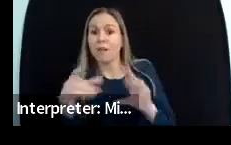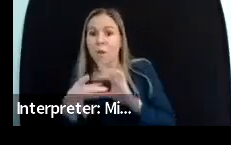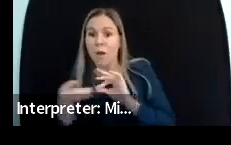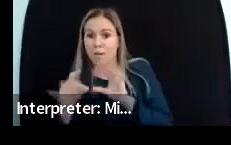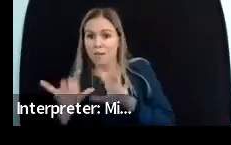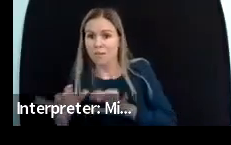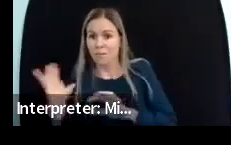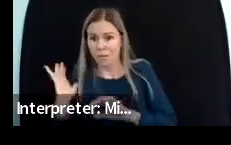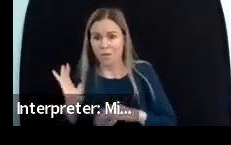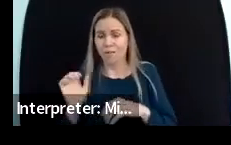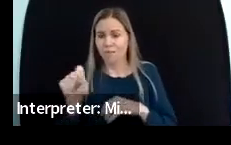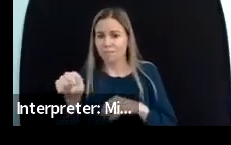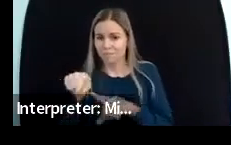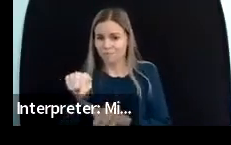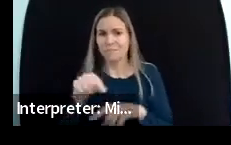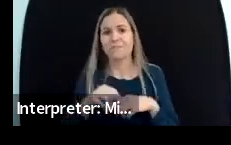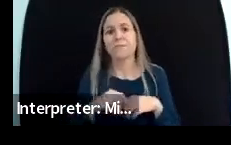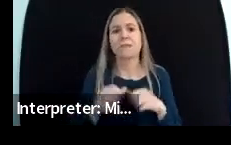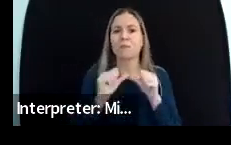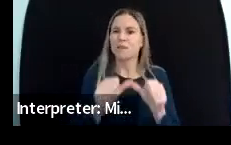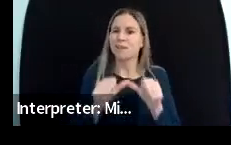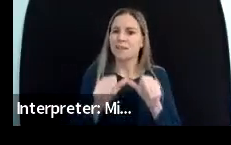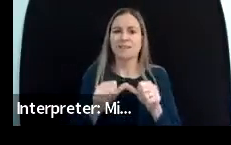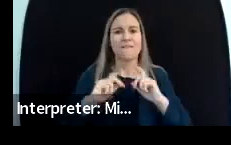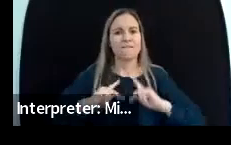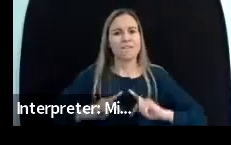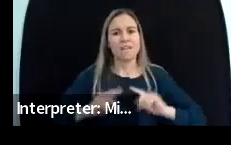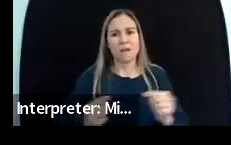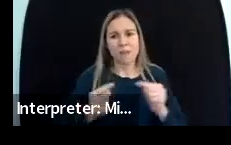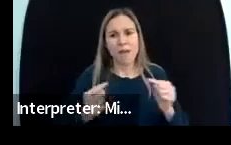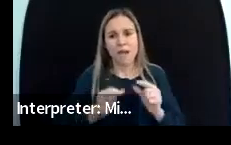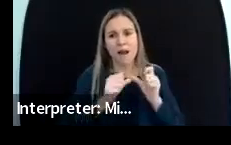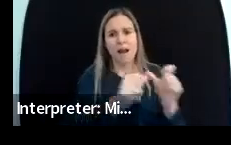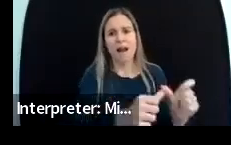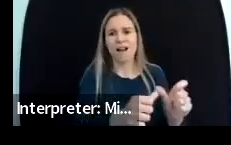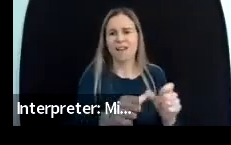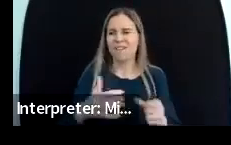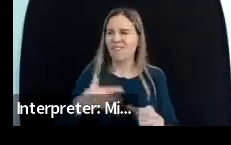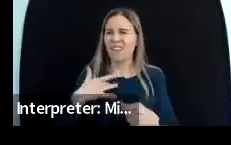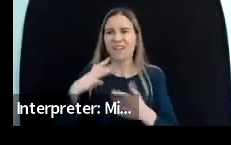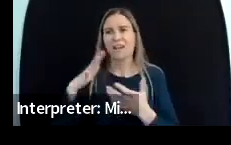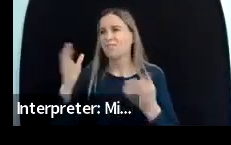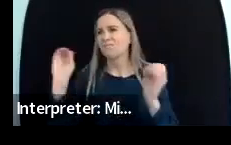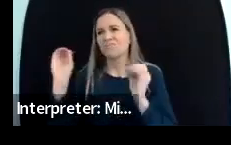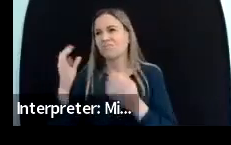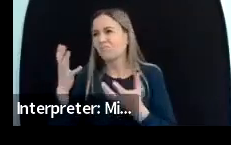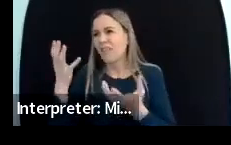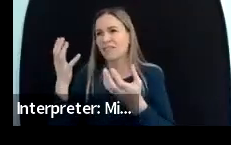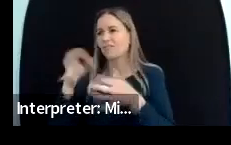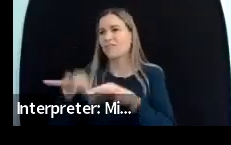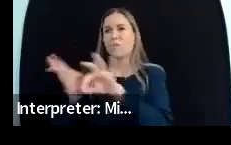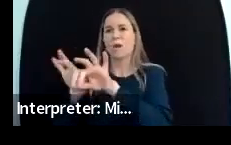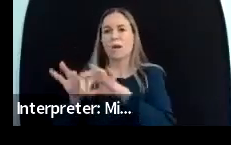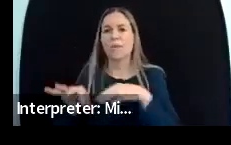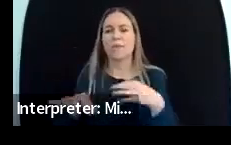earlier on, persistent physical pain, feelings of despair, helplessness, and untreated